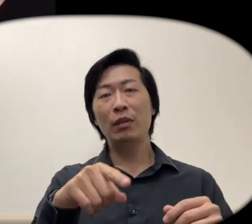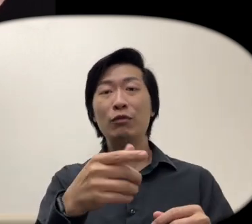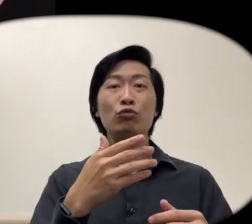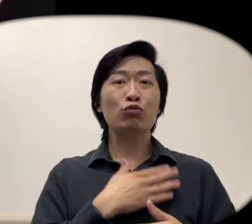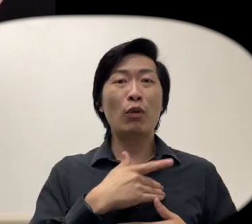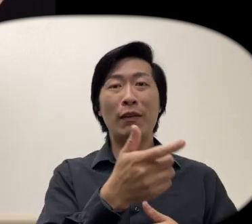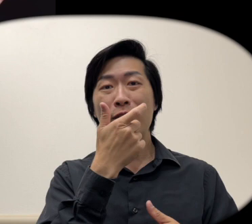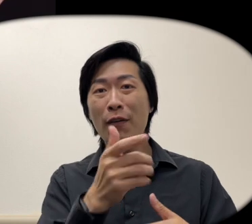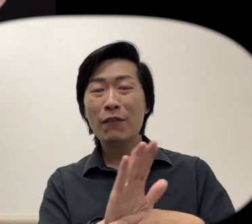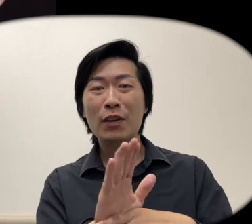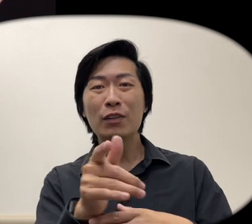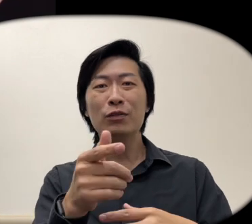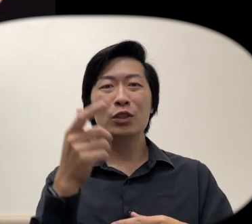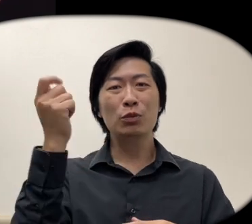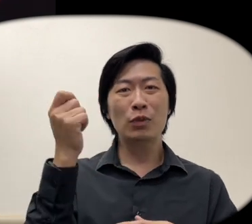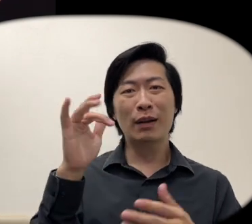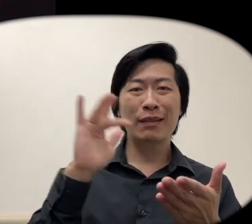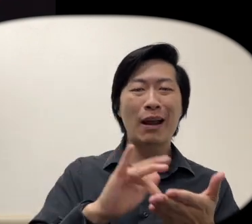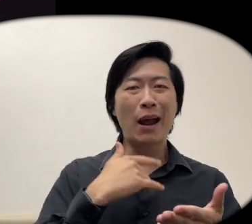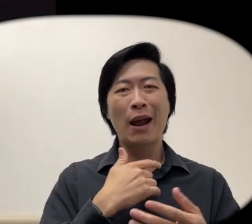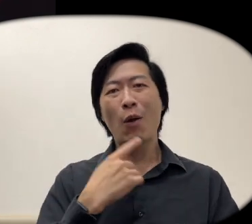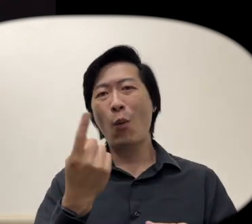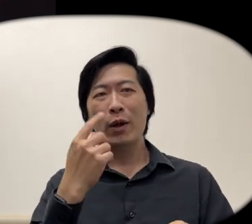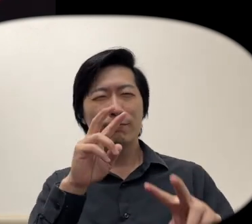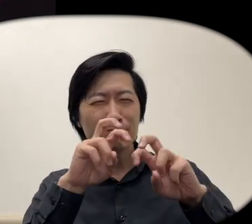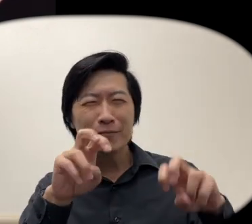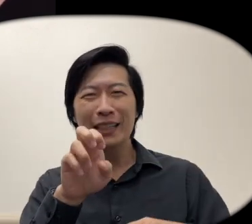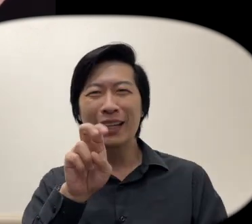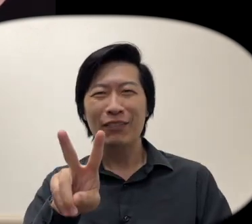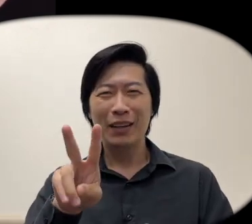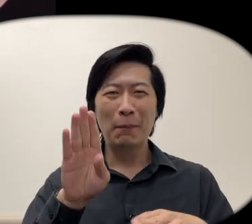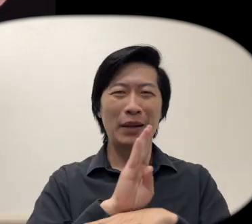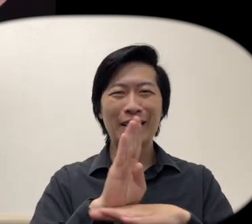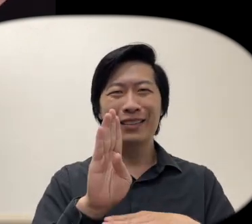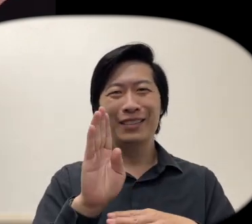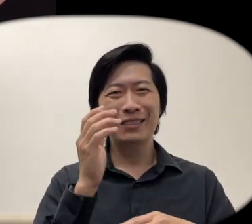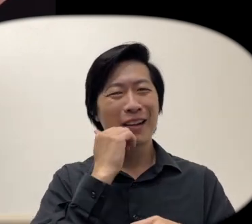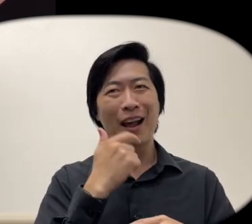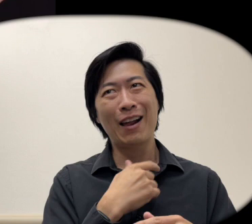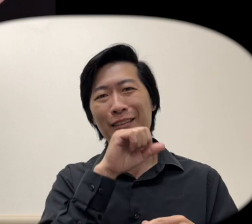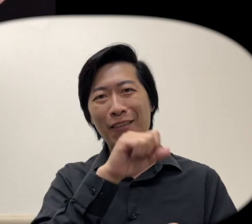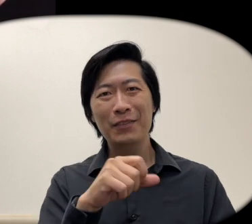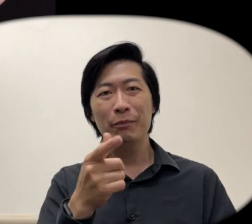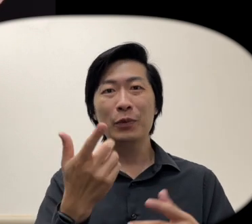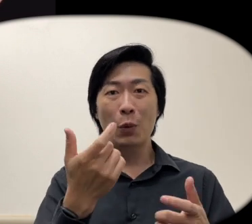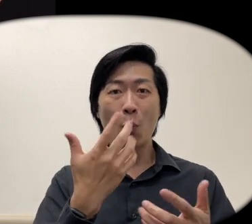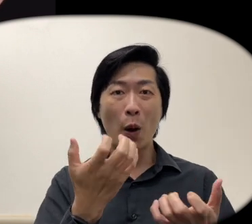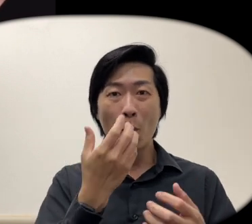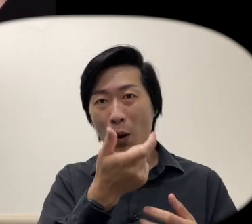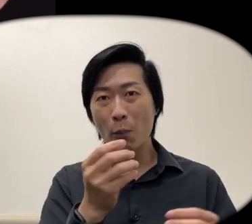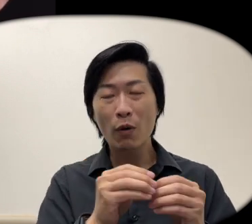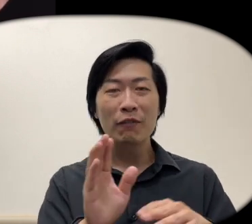analyze the EV segment almost daily, and this is something that I love to do. So if you want to watch more videos from me, feel free to subscribe. I also have some merch in